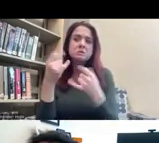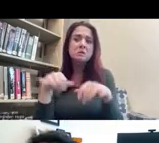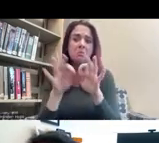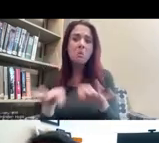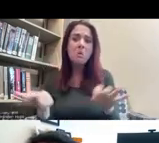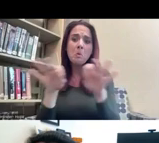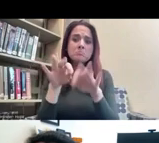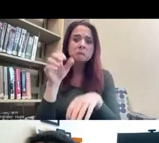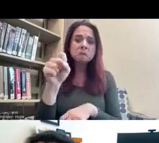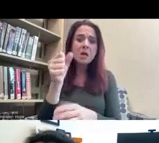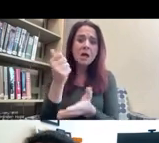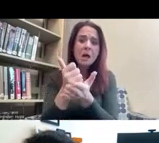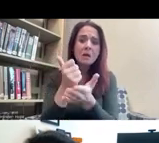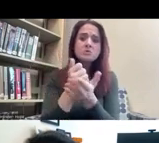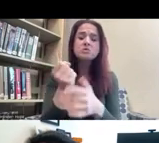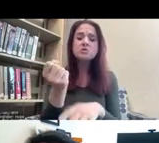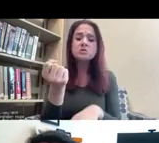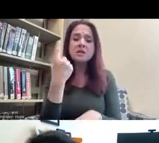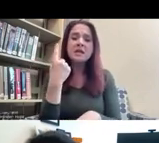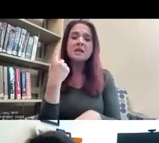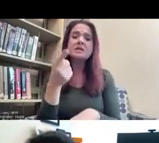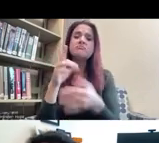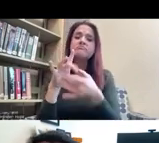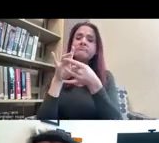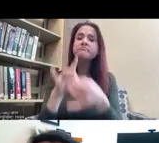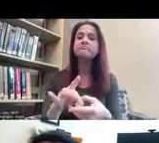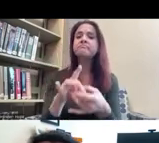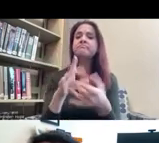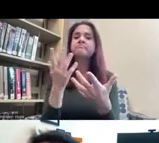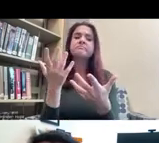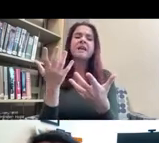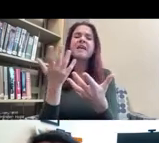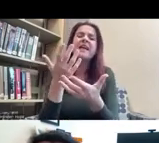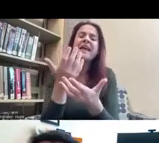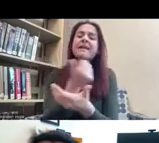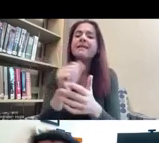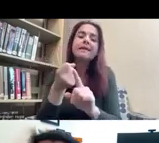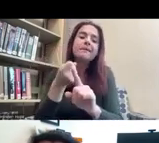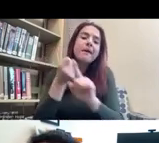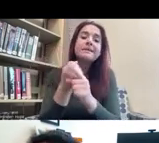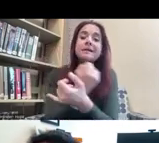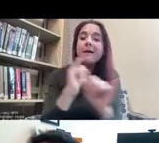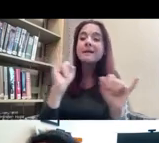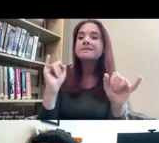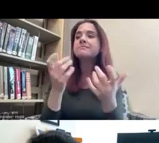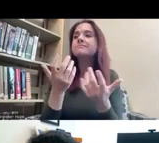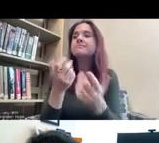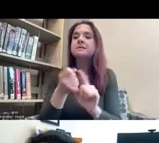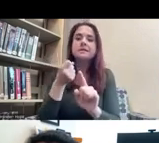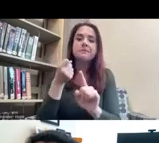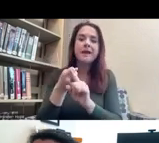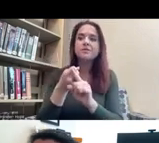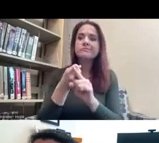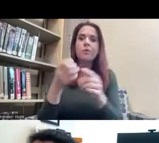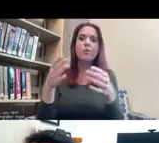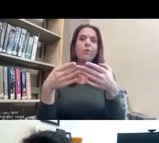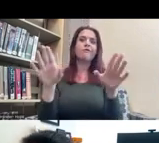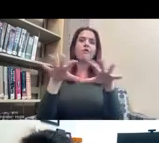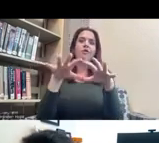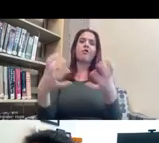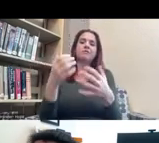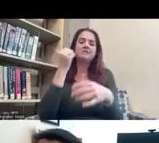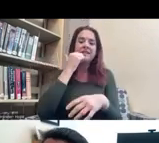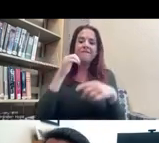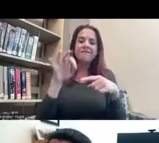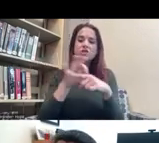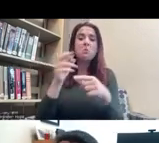helped understand things related to independence, impact on overall daily functioning. So they're both really